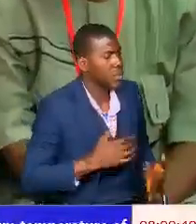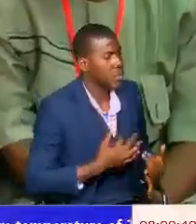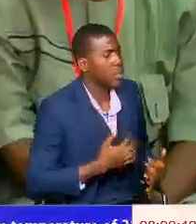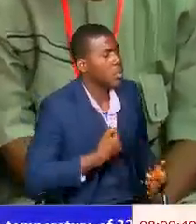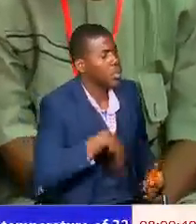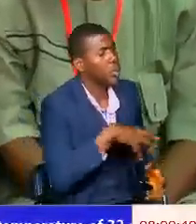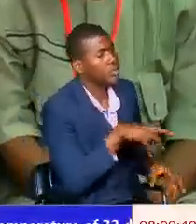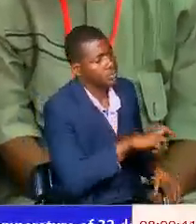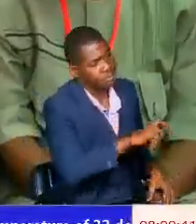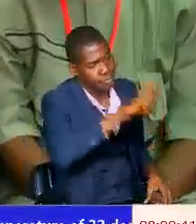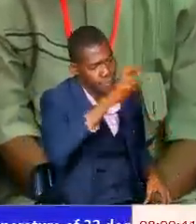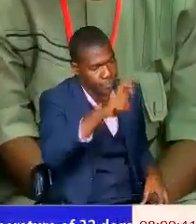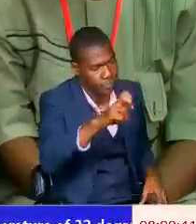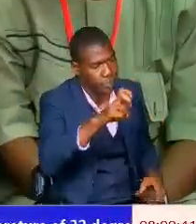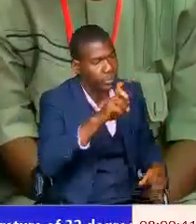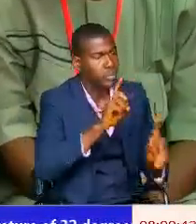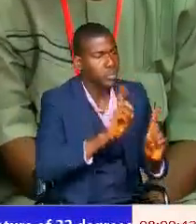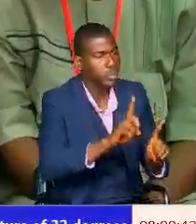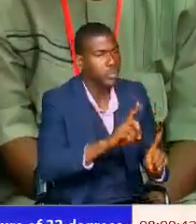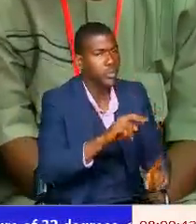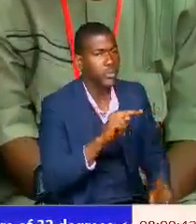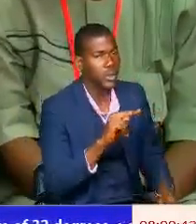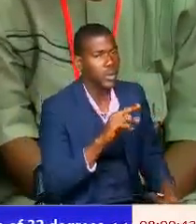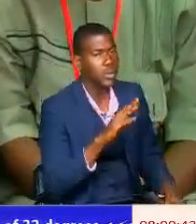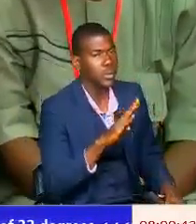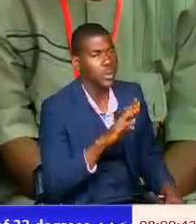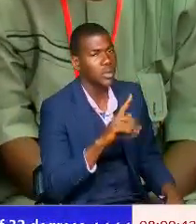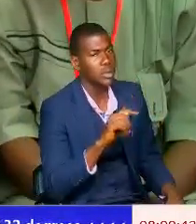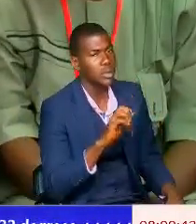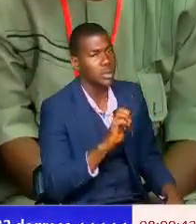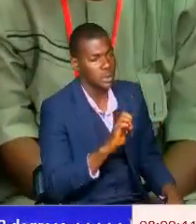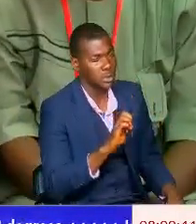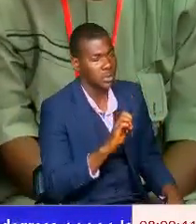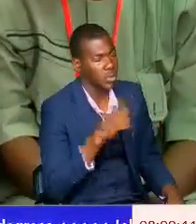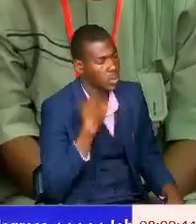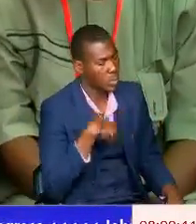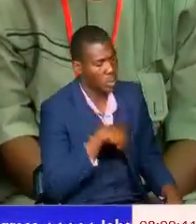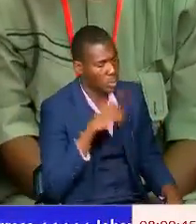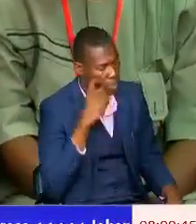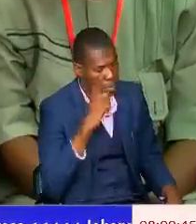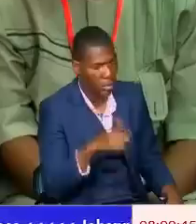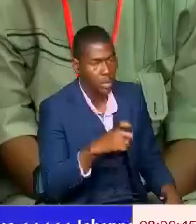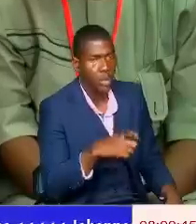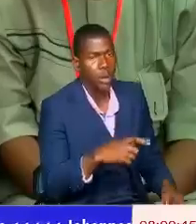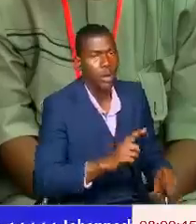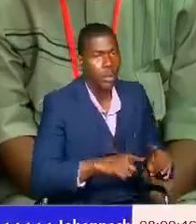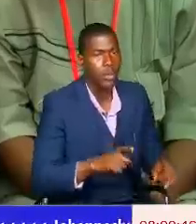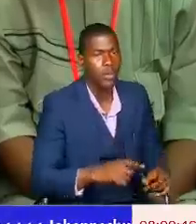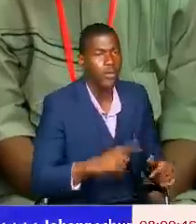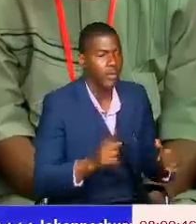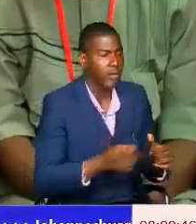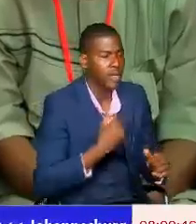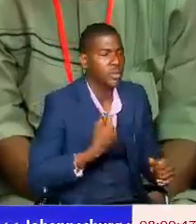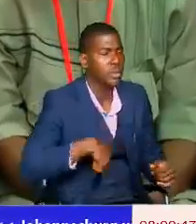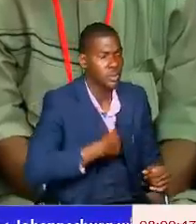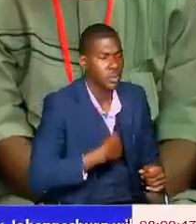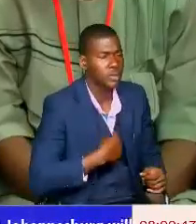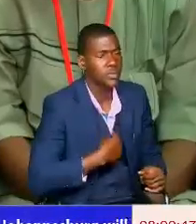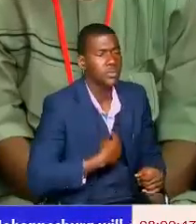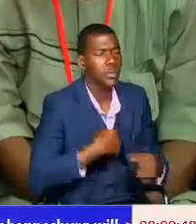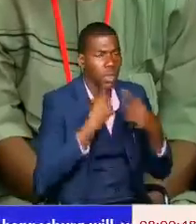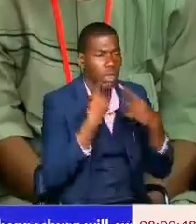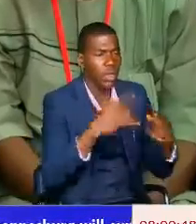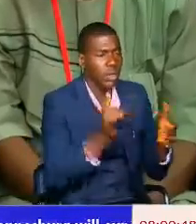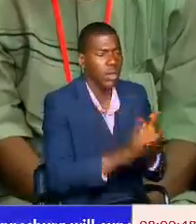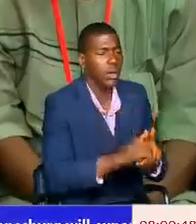management of MBT. I don't tell them that they hear also, but for the accident, first thing we tell them say they will come here, come take their